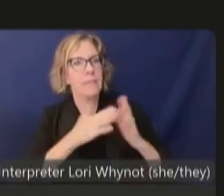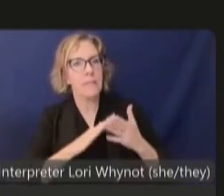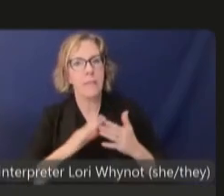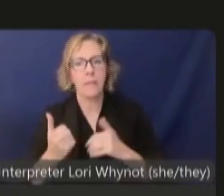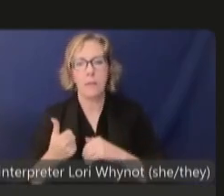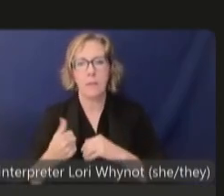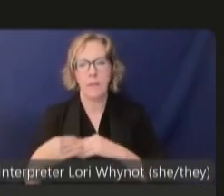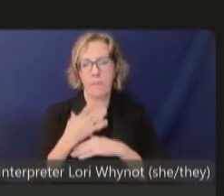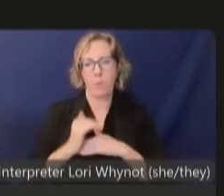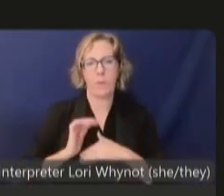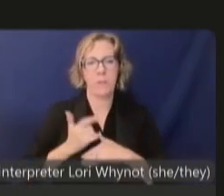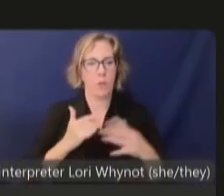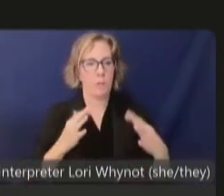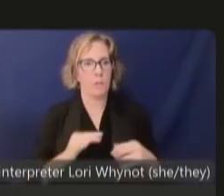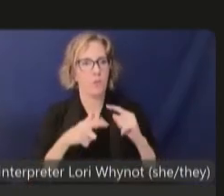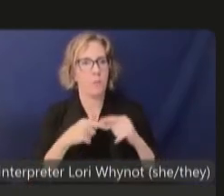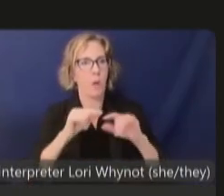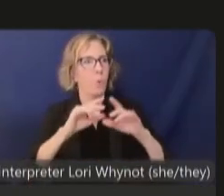like.